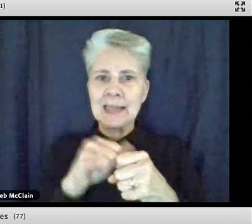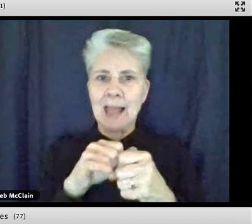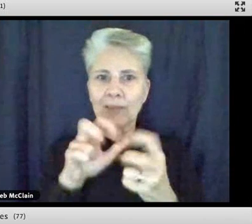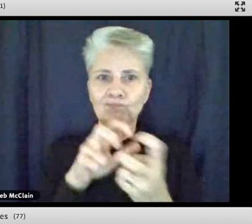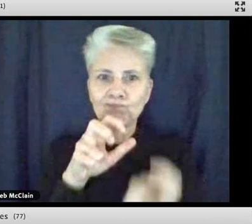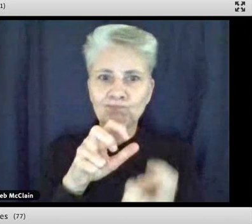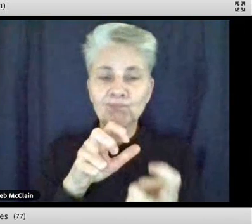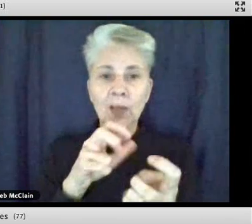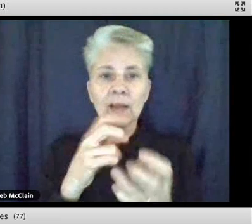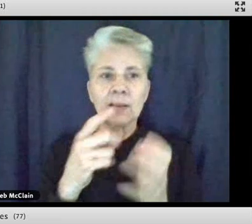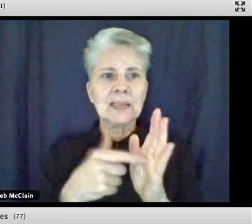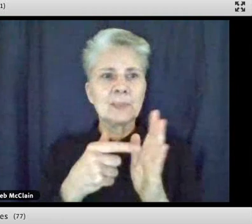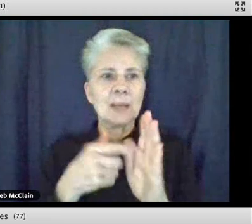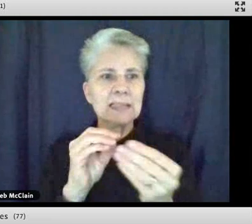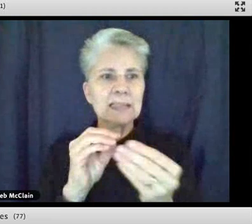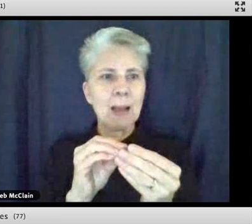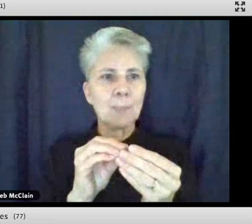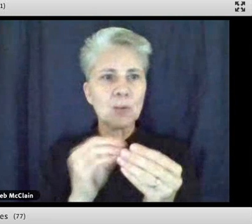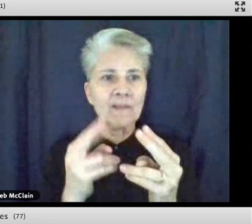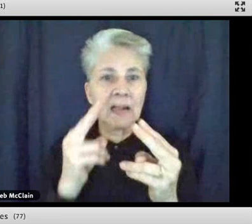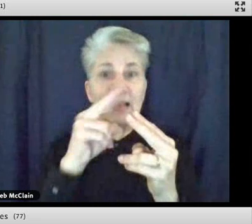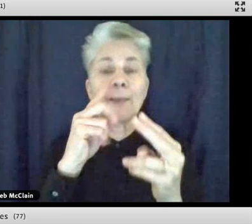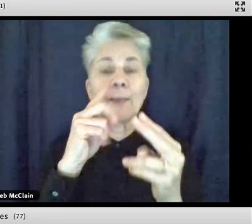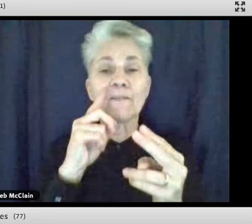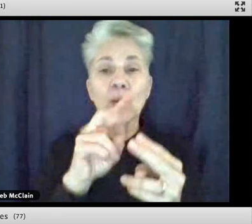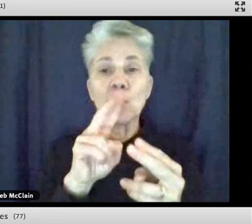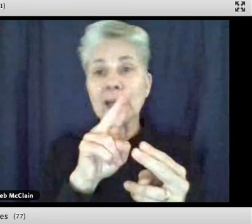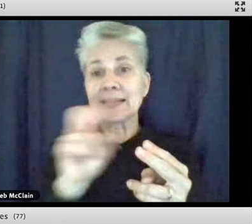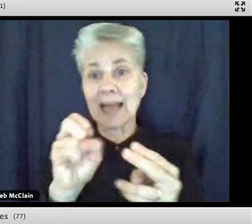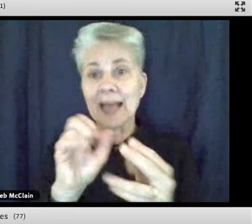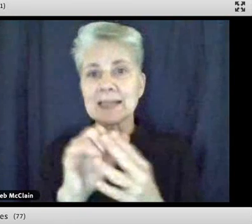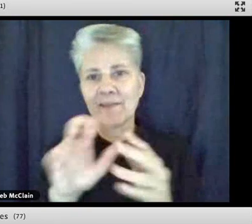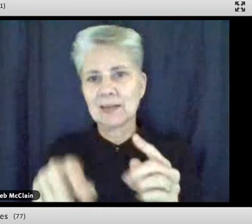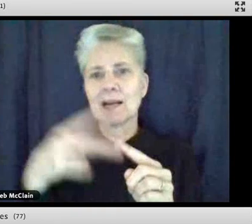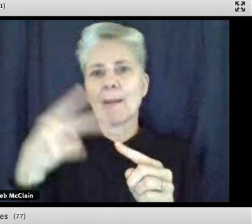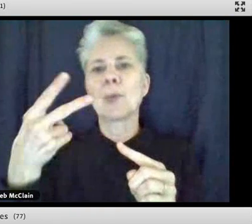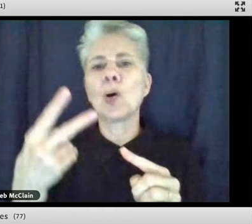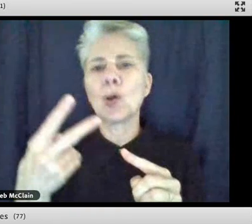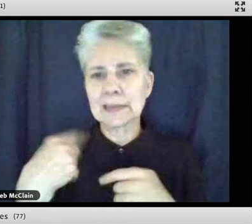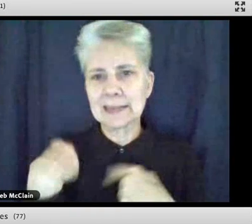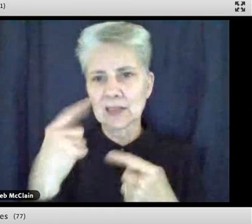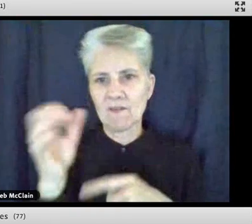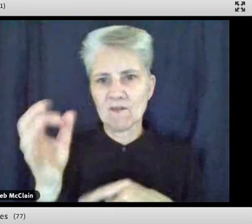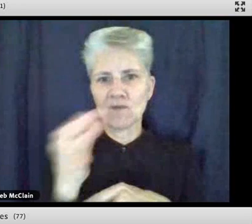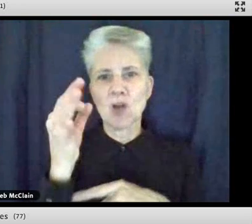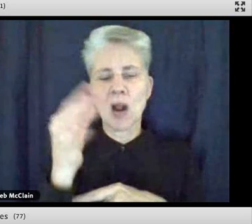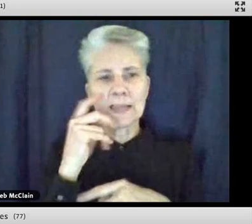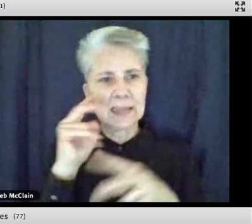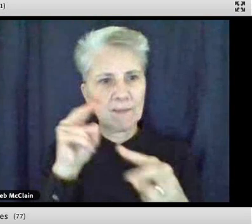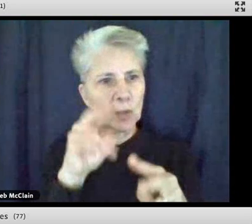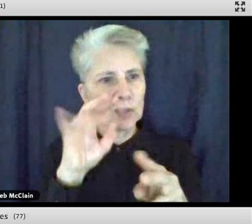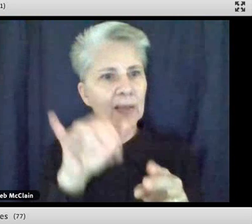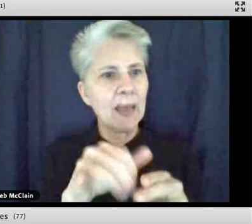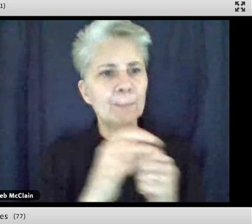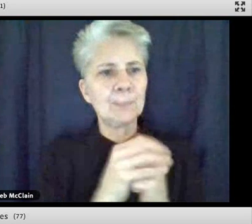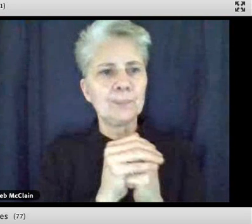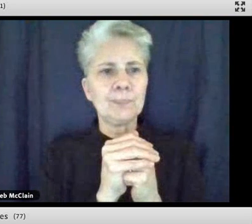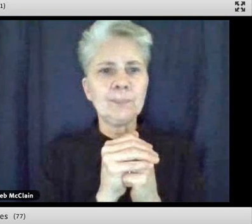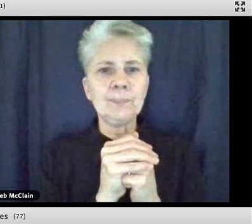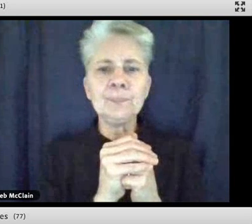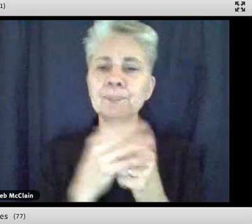I've been doing this, the numbers have climbed. And for the United States, they've doubled since Friday, since I've looked at this.